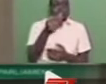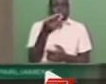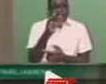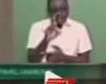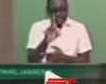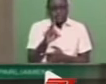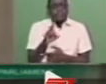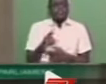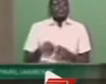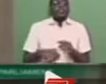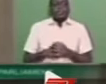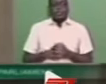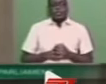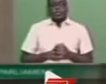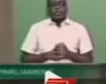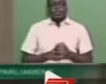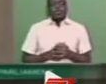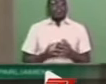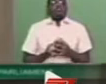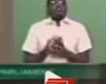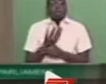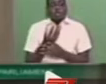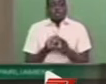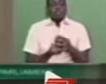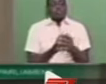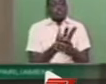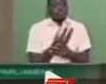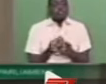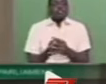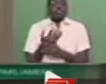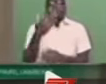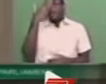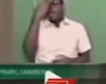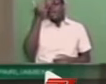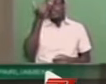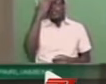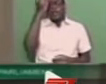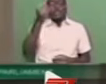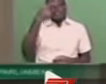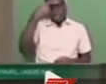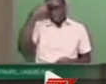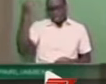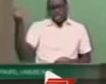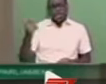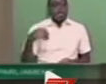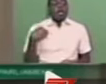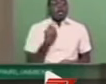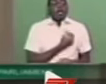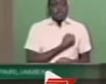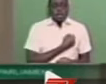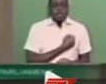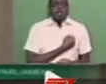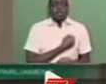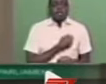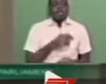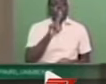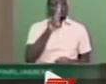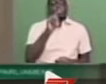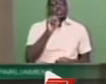out, is entirely due to natural gas projects of the government island. They have done nothing.